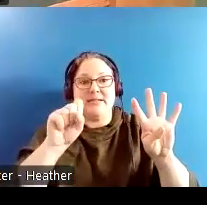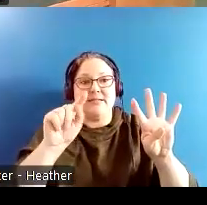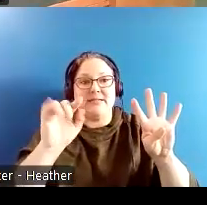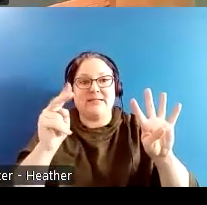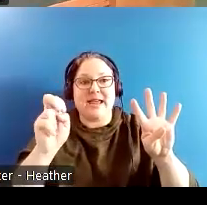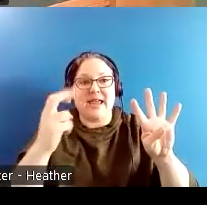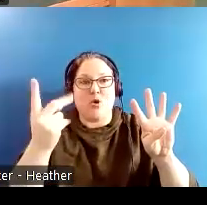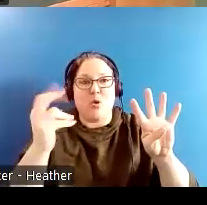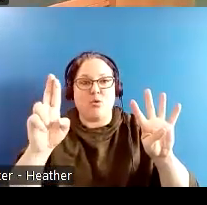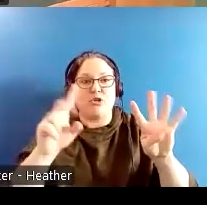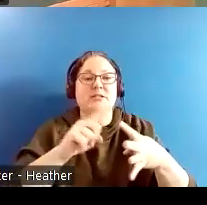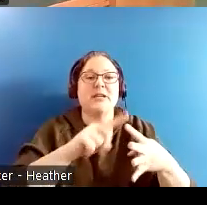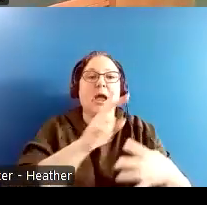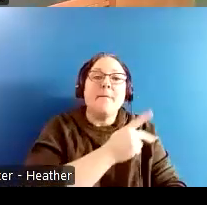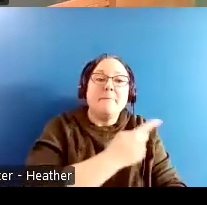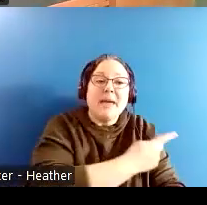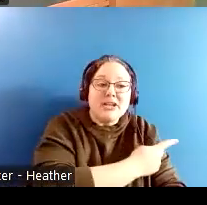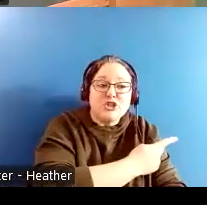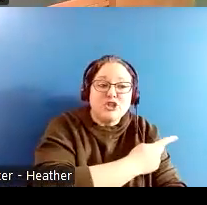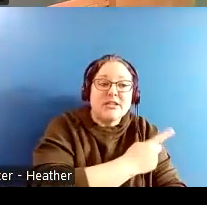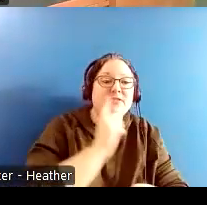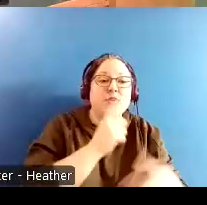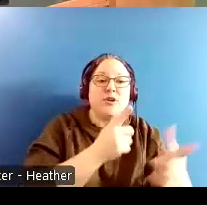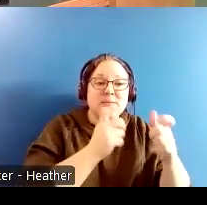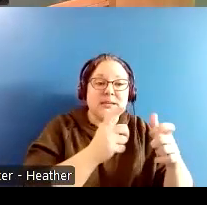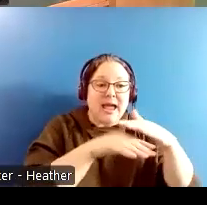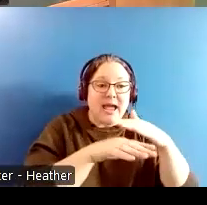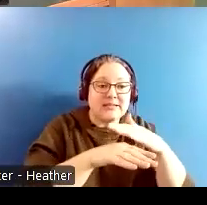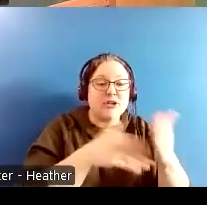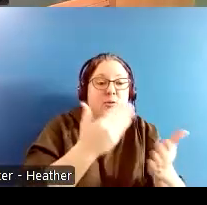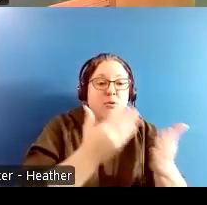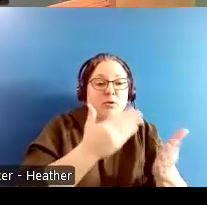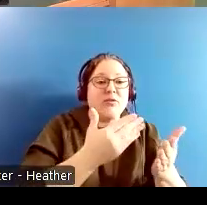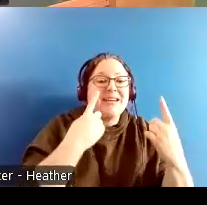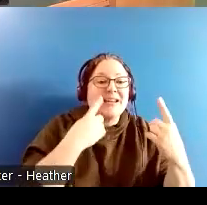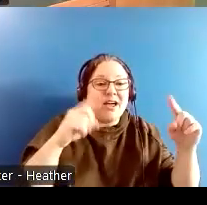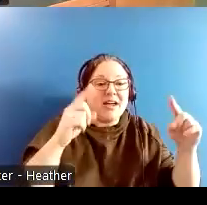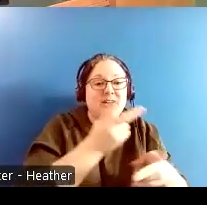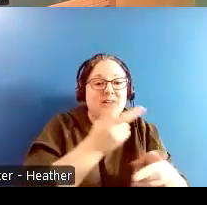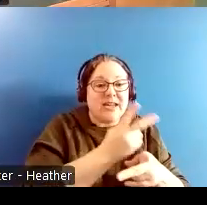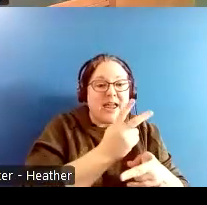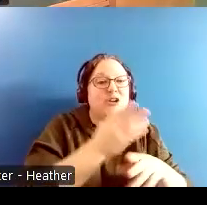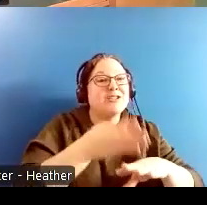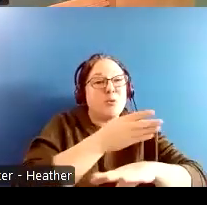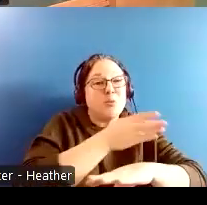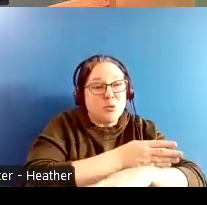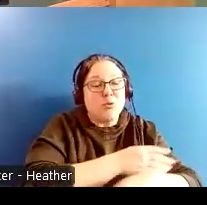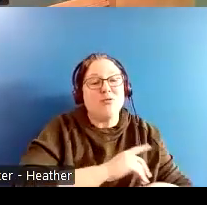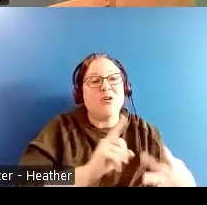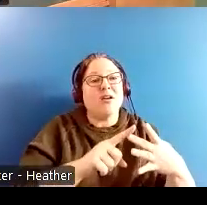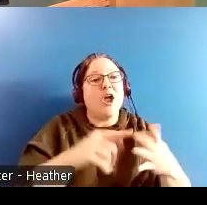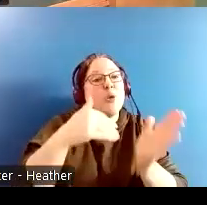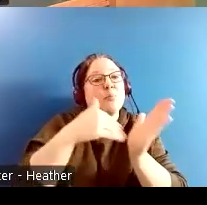speeds access to proven effective care and hopefully improve control of chronic conditions. It's a provider win. So the PCPs